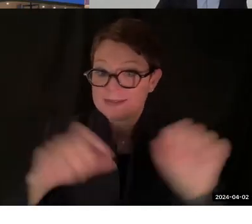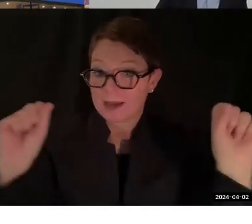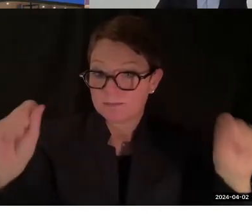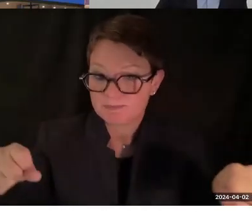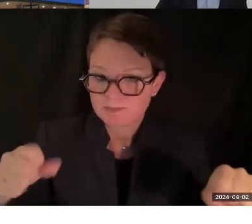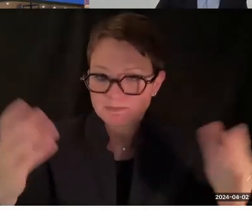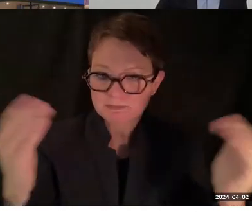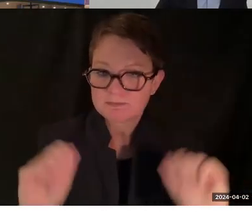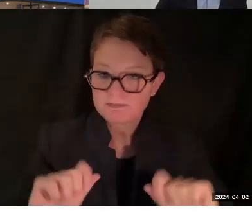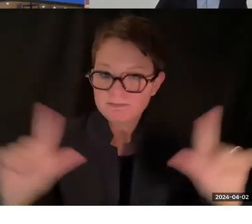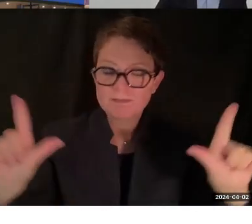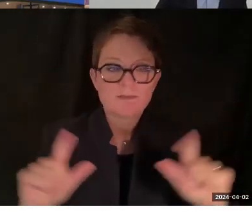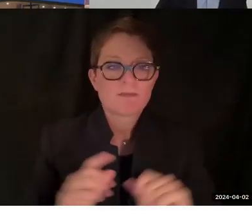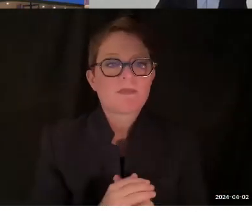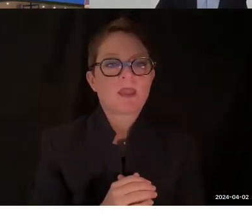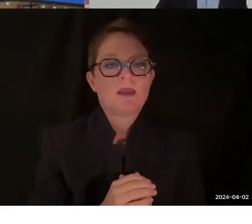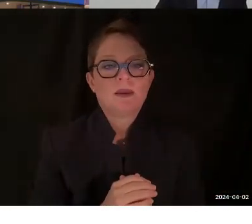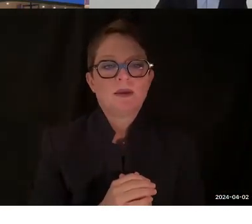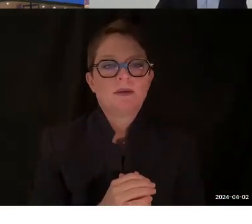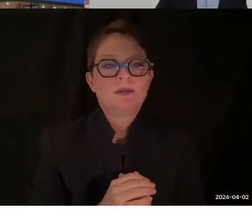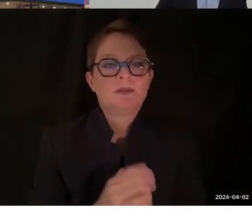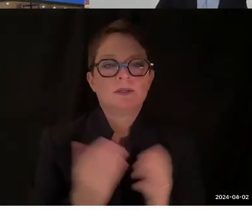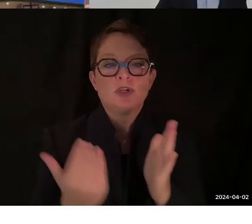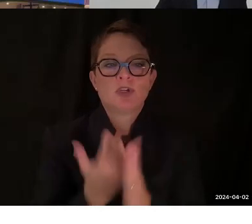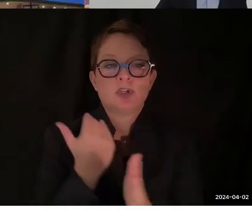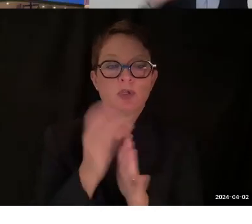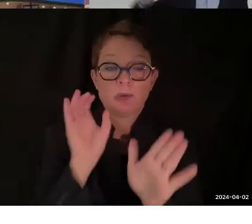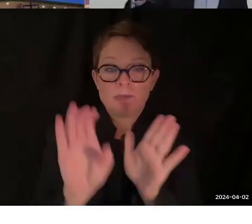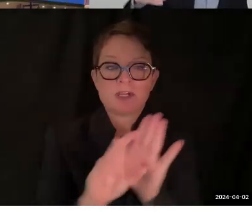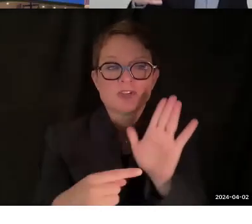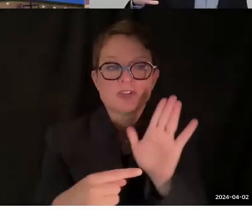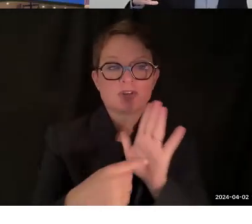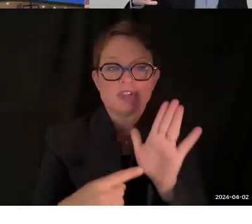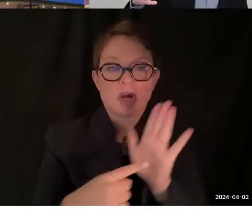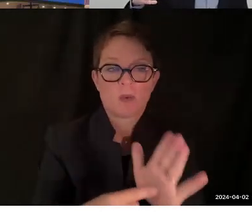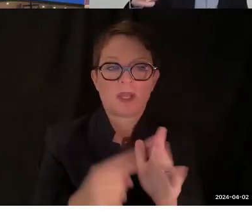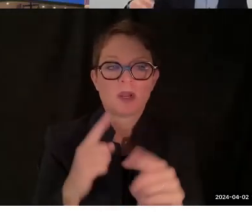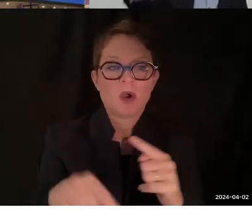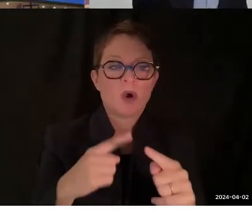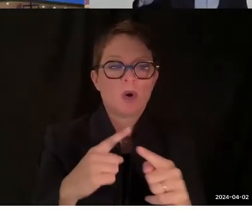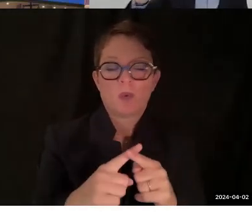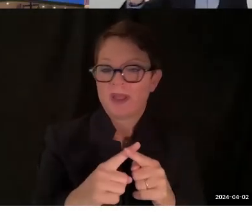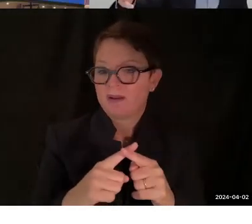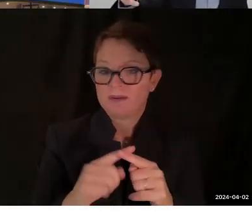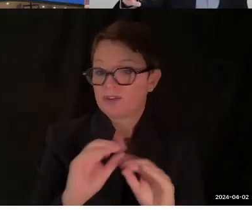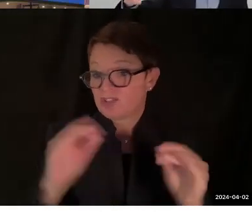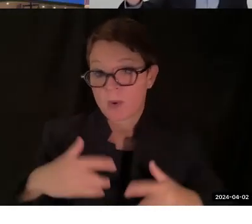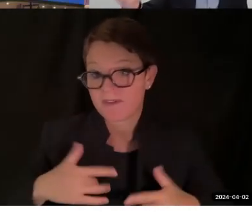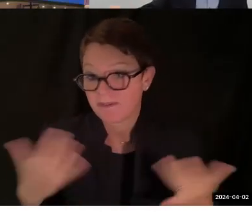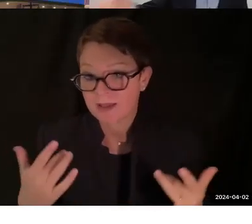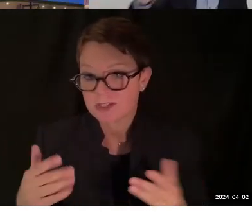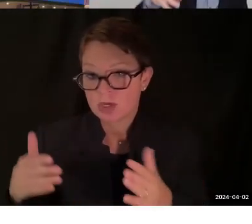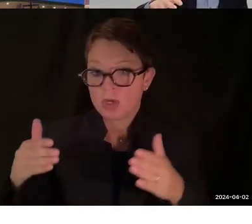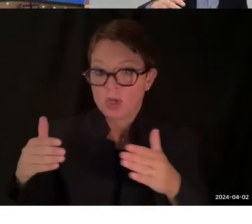next slide. So this is a new rendering showing the arena during non-event times. The corner retail continues